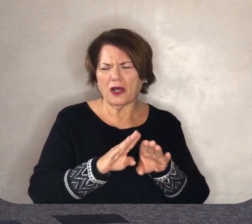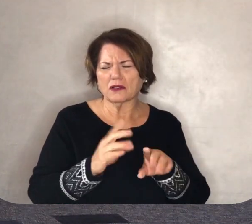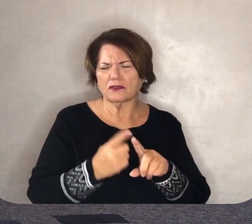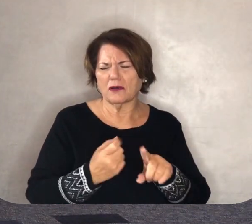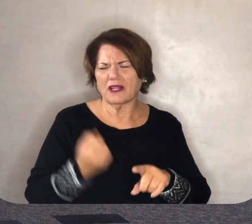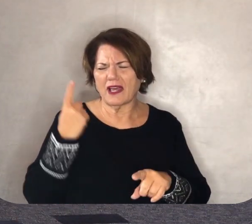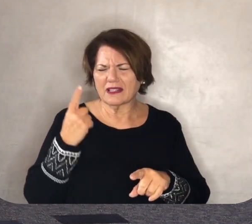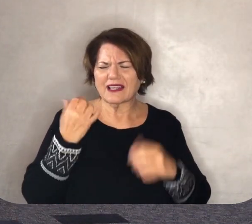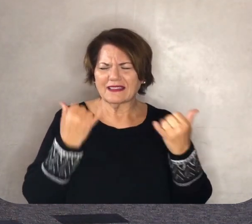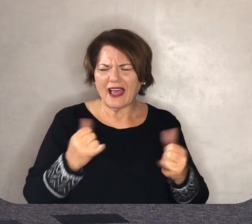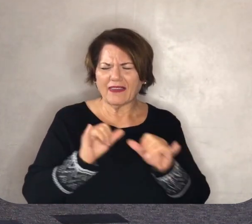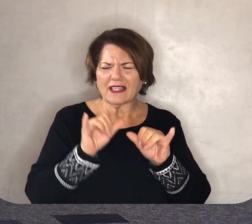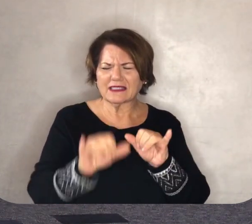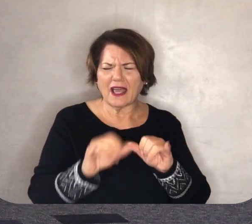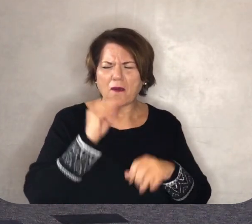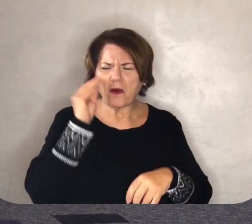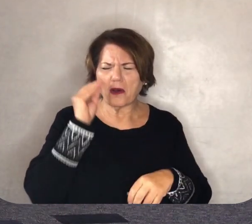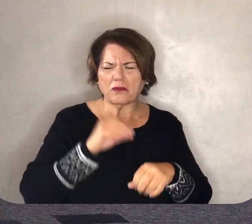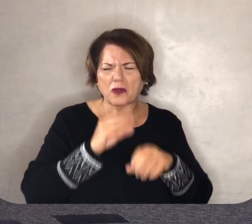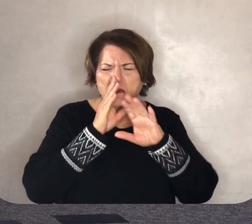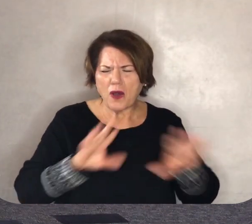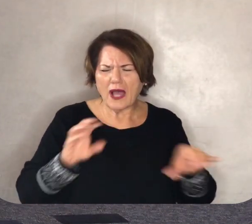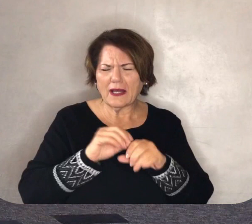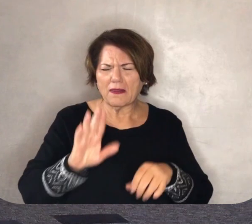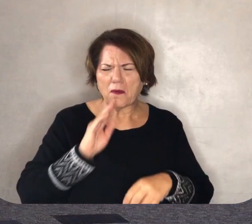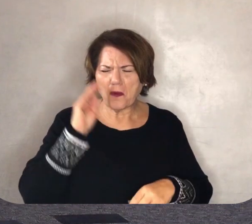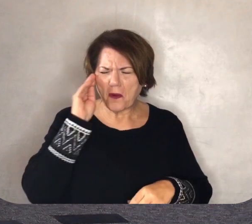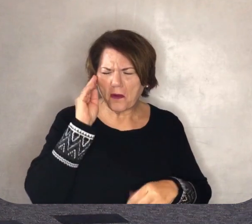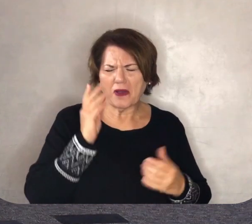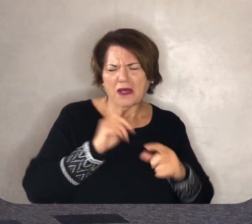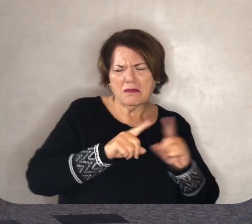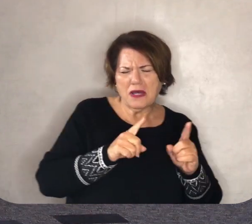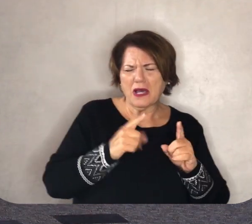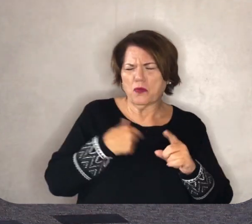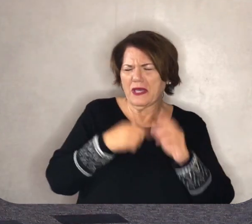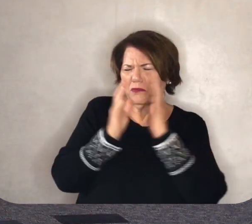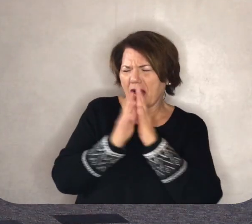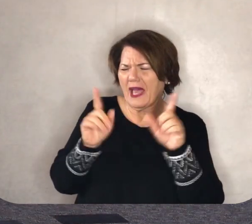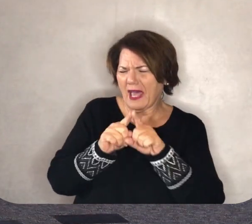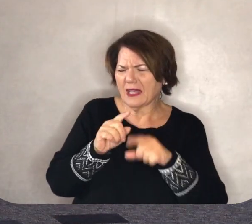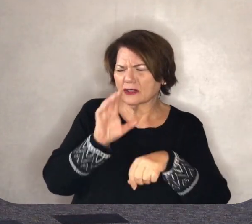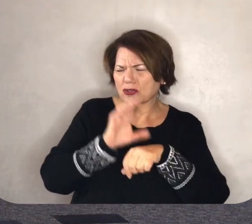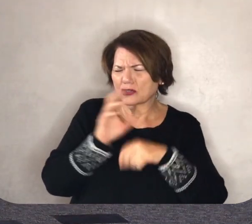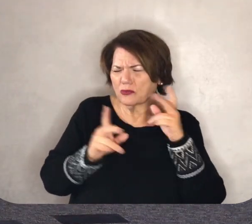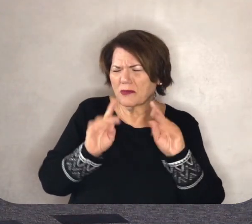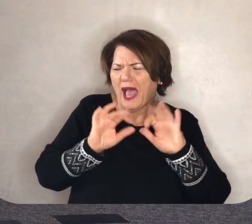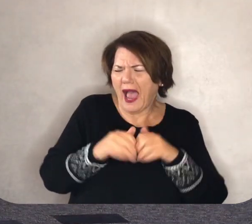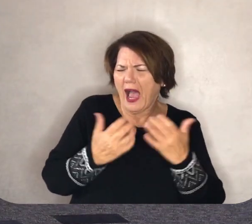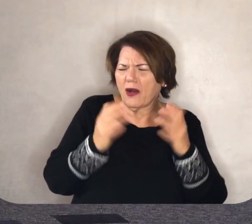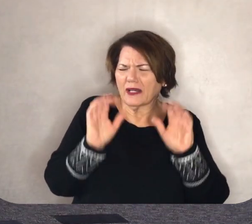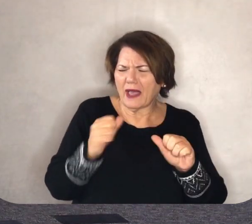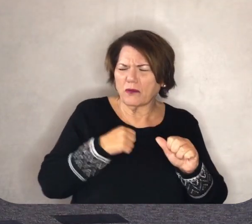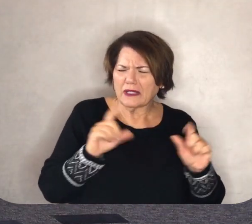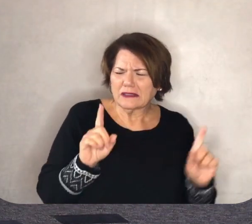of their house is there. We just pray that as a church we would discern and know how to come alongside of those folks who are really having a difficult time and who are